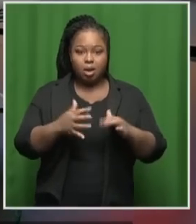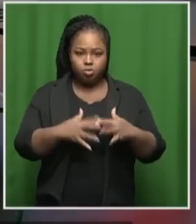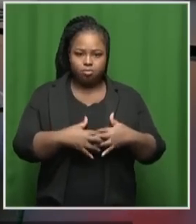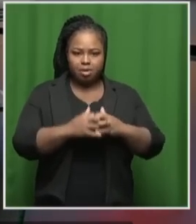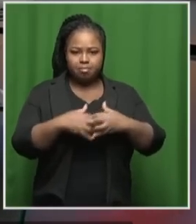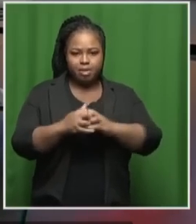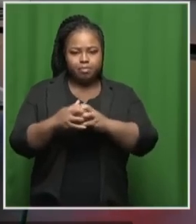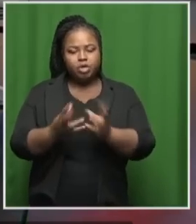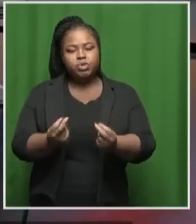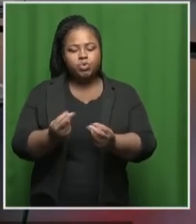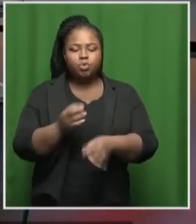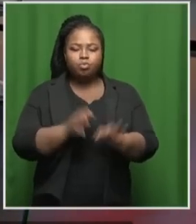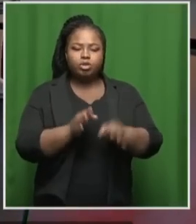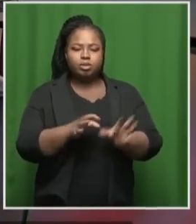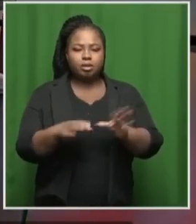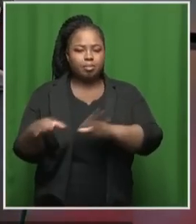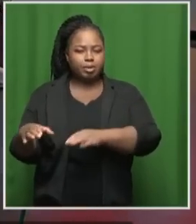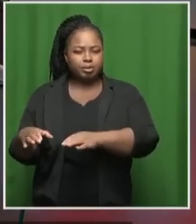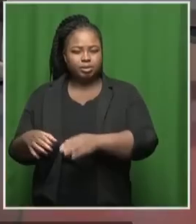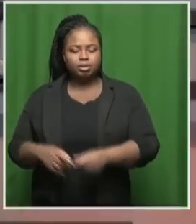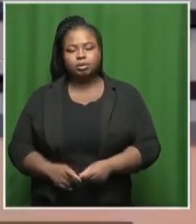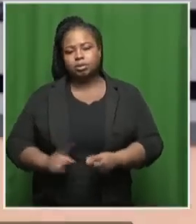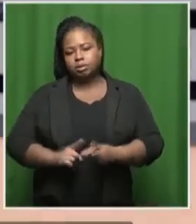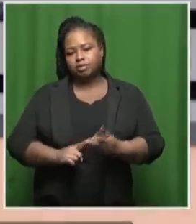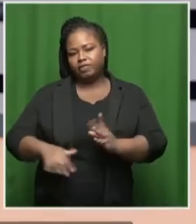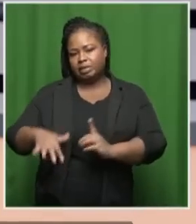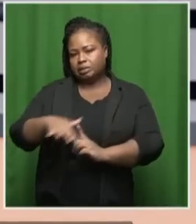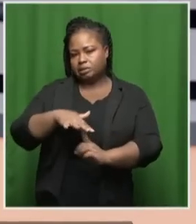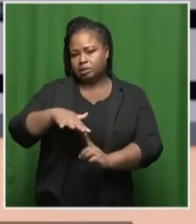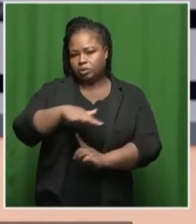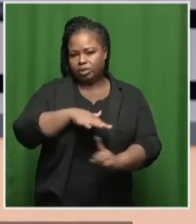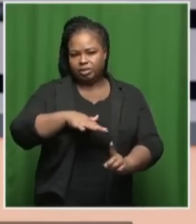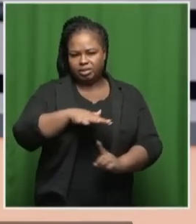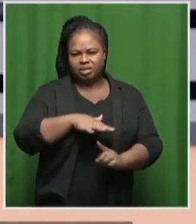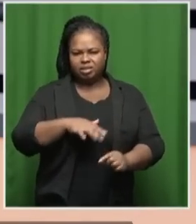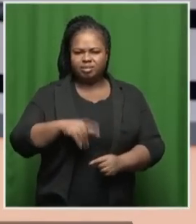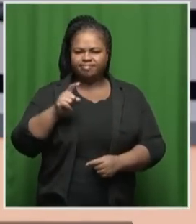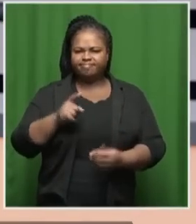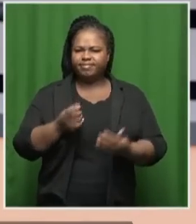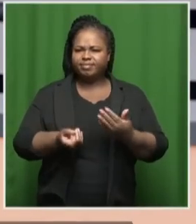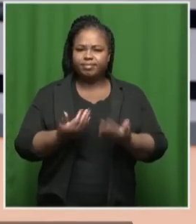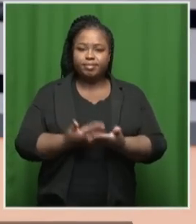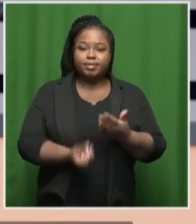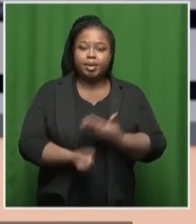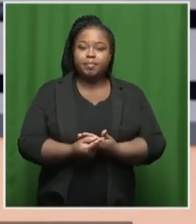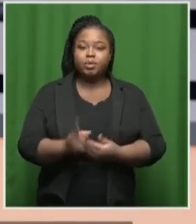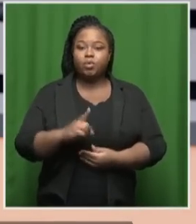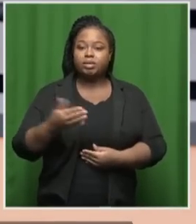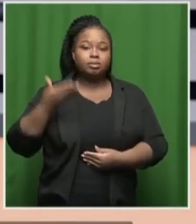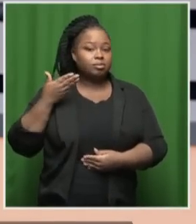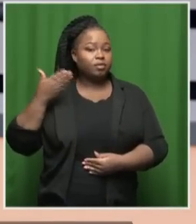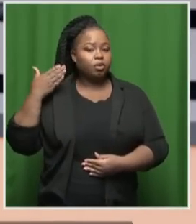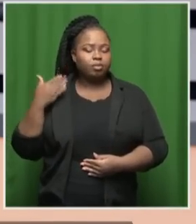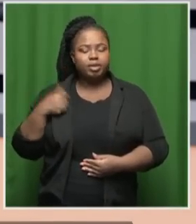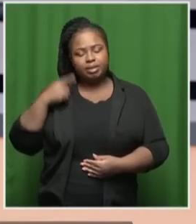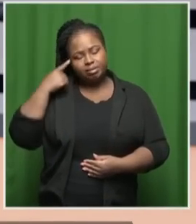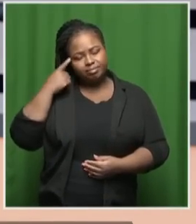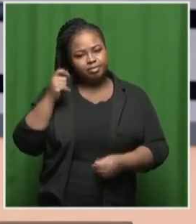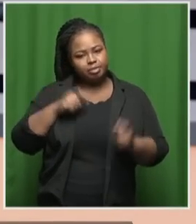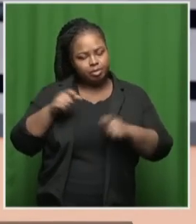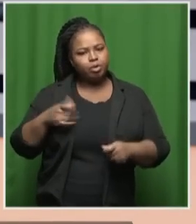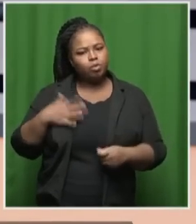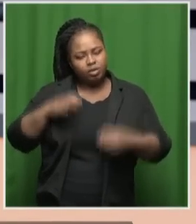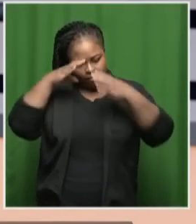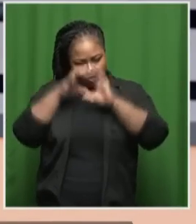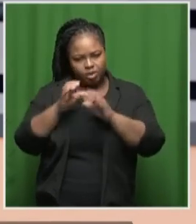these new parties. You look at scenarios of what could happen. Let's perhaps look at those, because I think that's what people really want